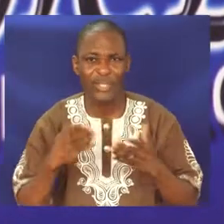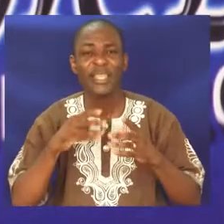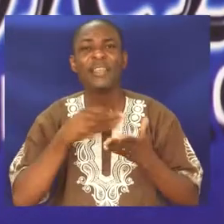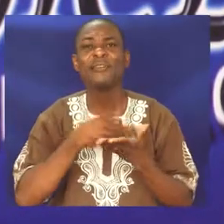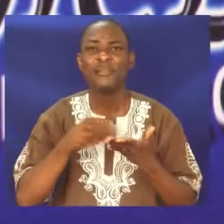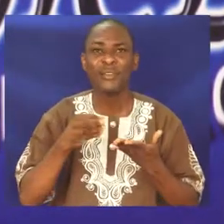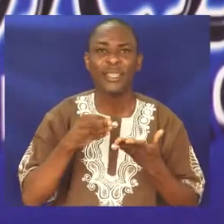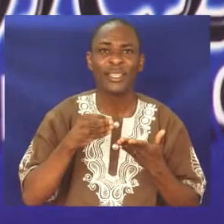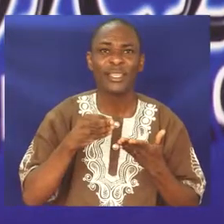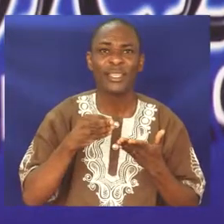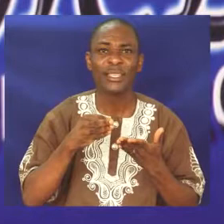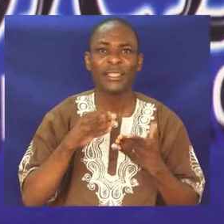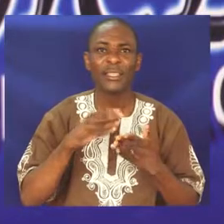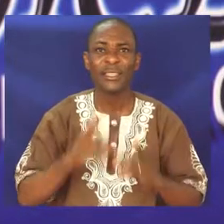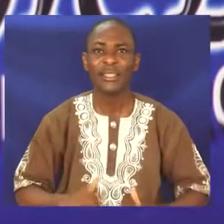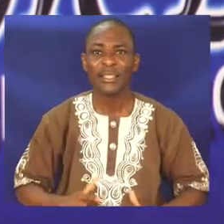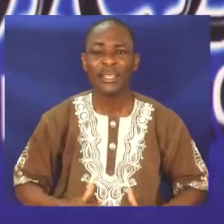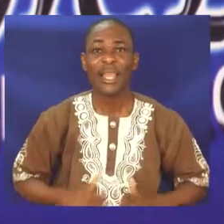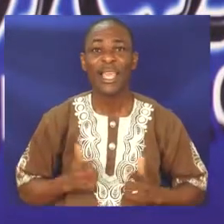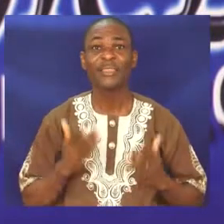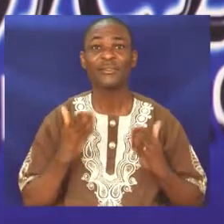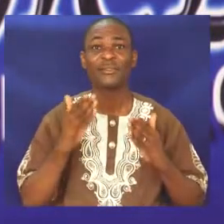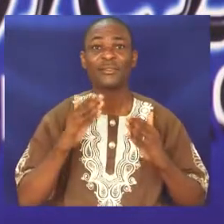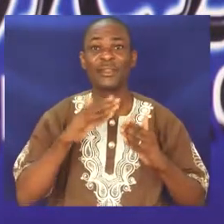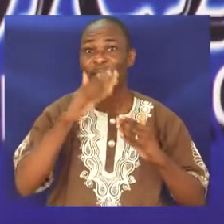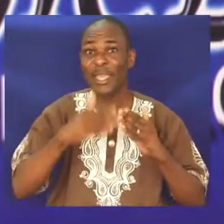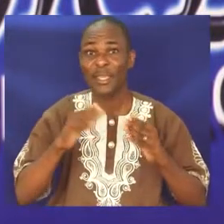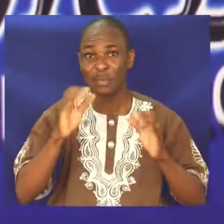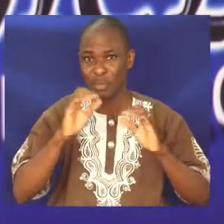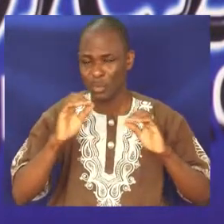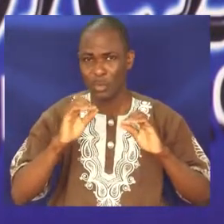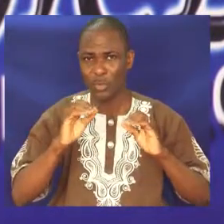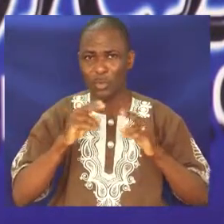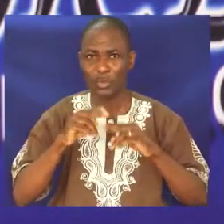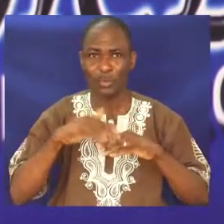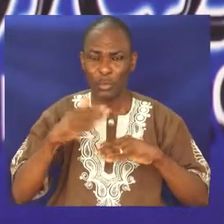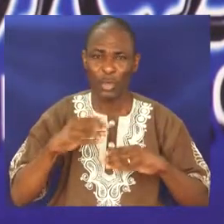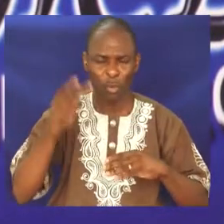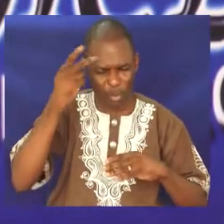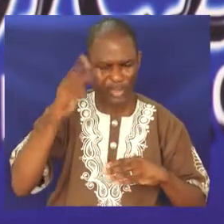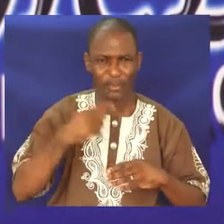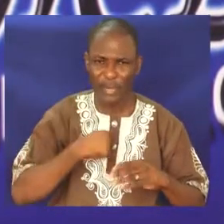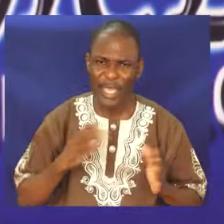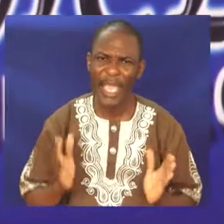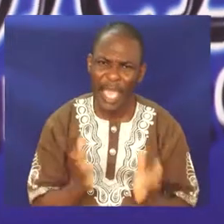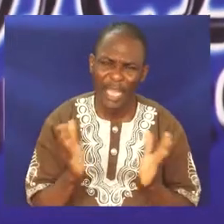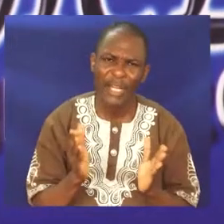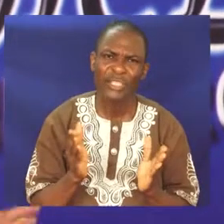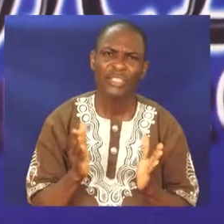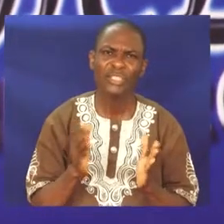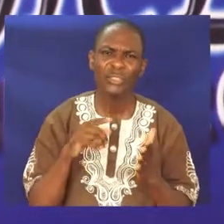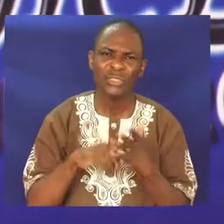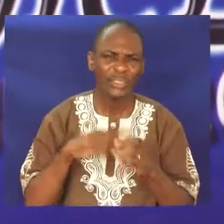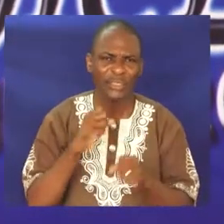and to beyond politics no me the way e show nkuran e wo abrabom wa fie nyankopon de amaye yi mo ena